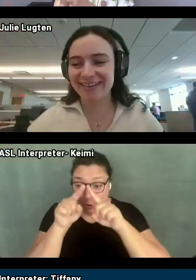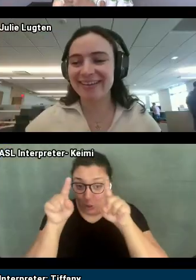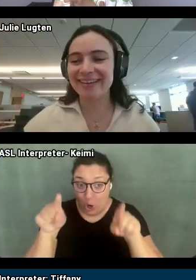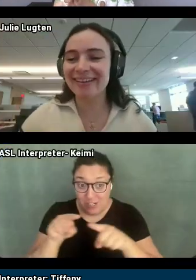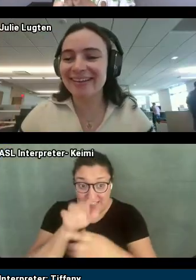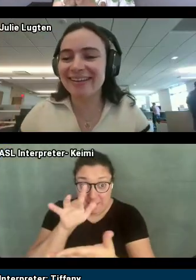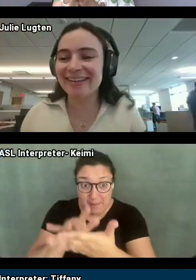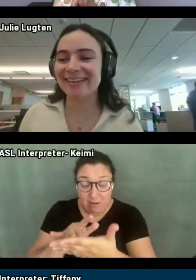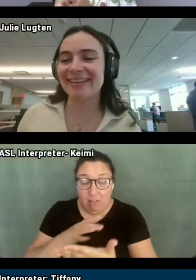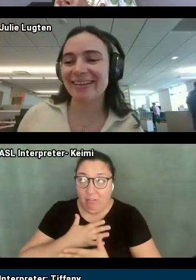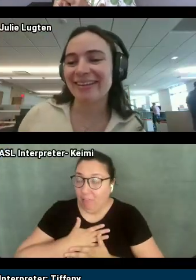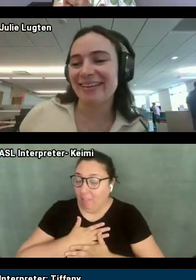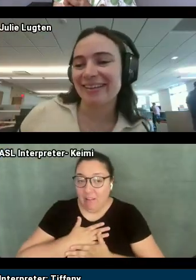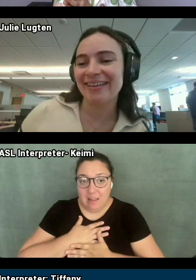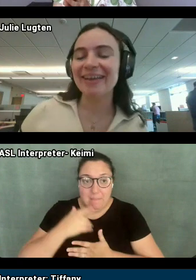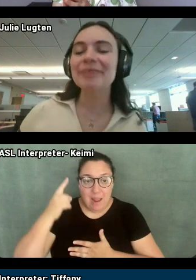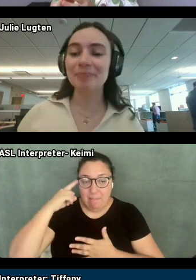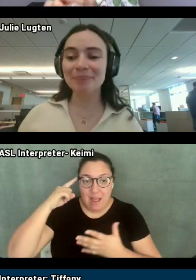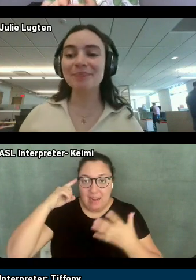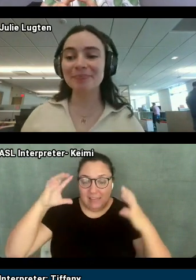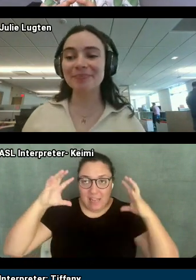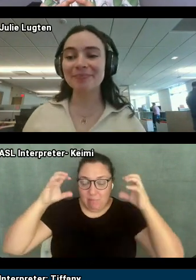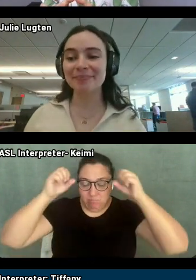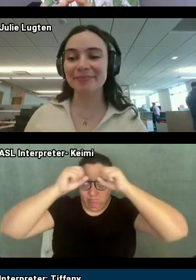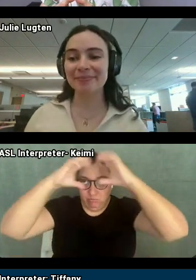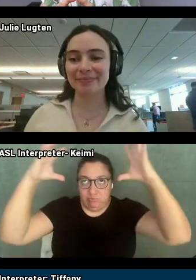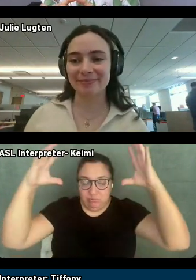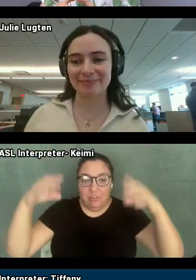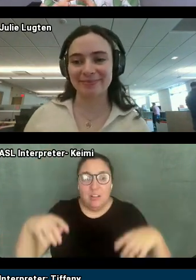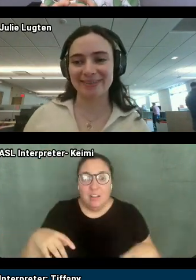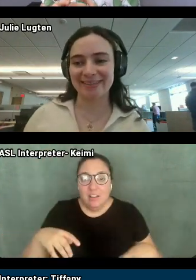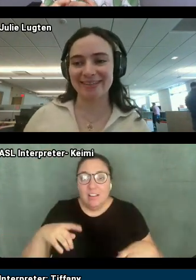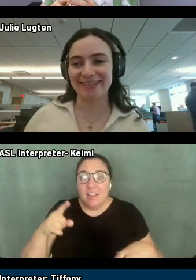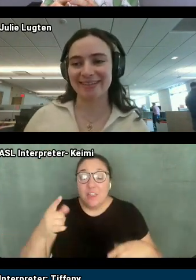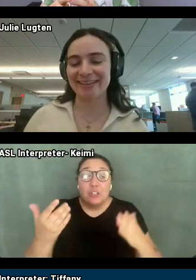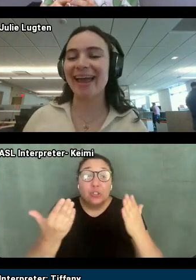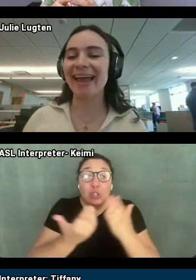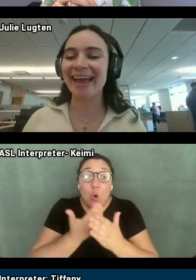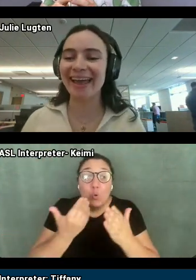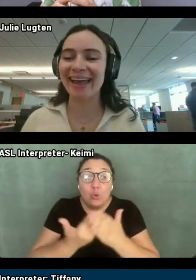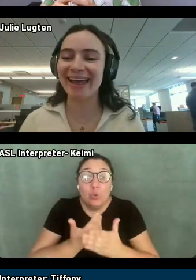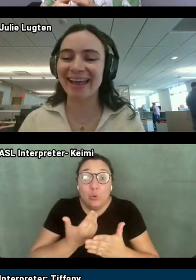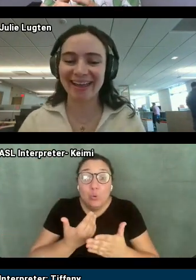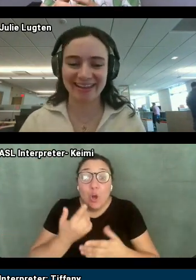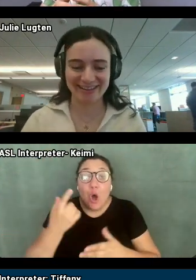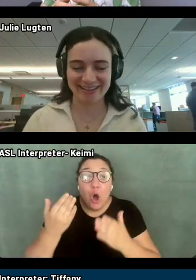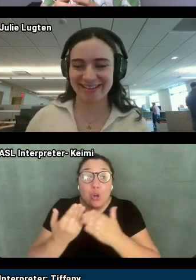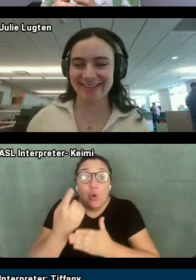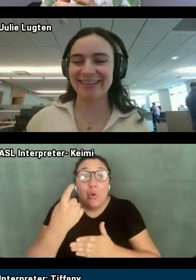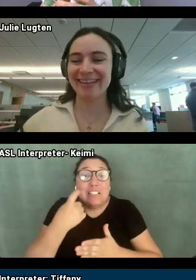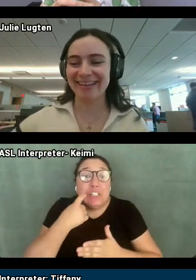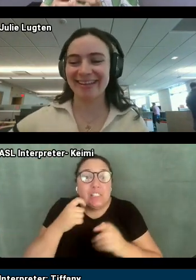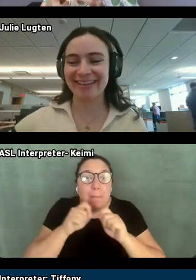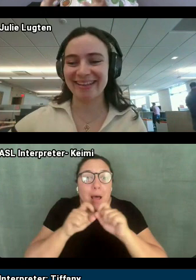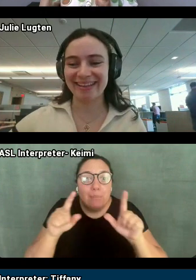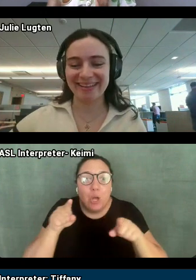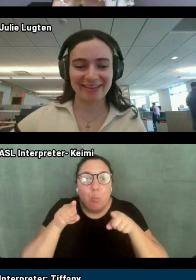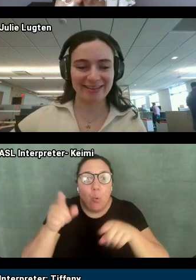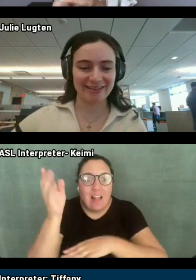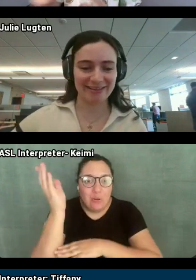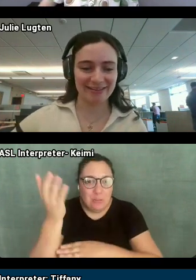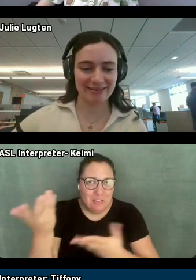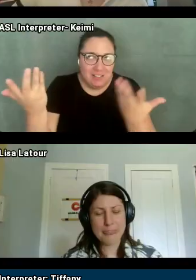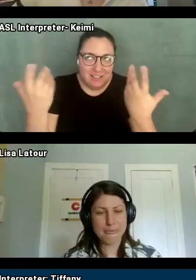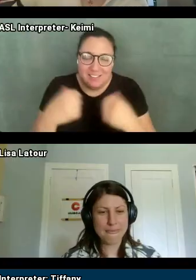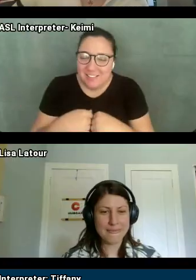are so new. A new one popped up while I was making this presentation, so I'm glad that you all got to see it. Awesome.